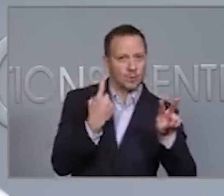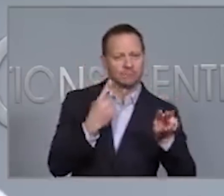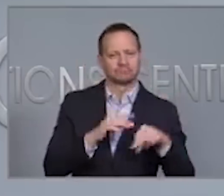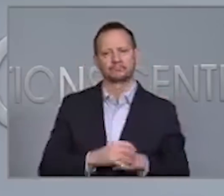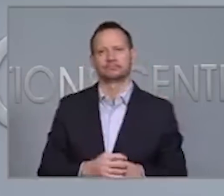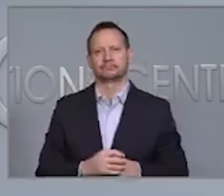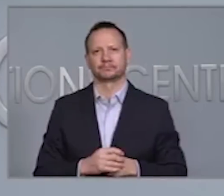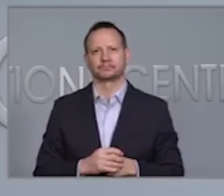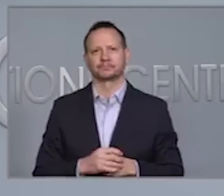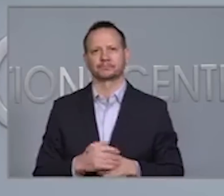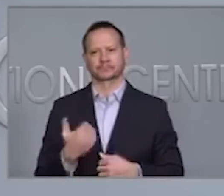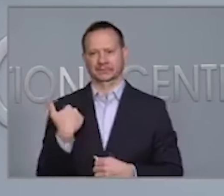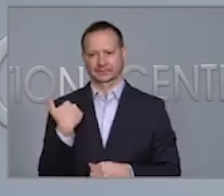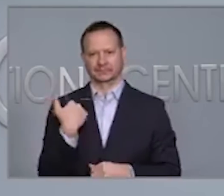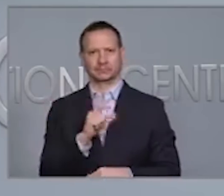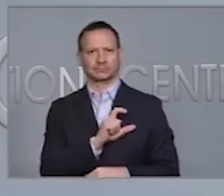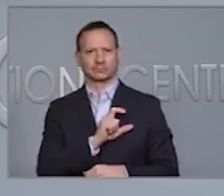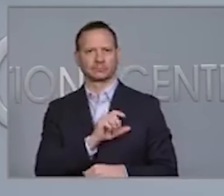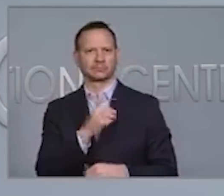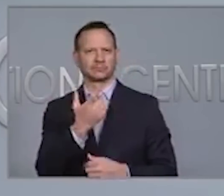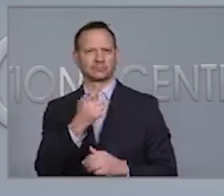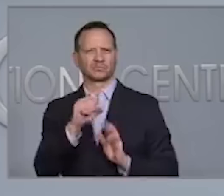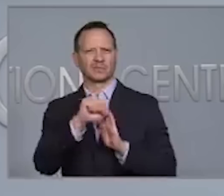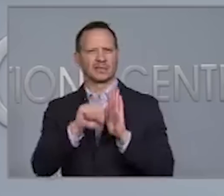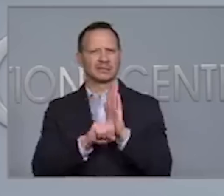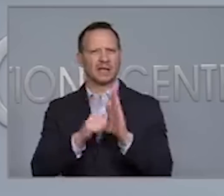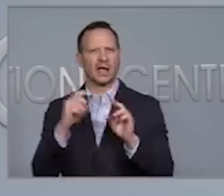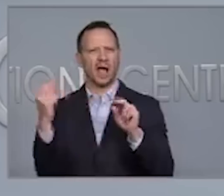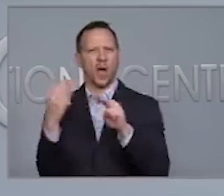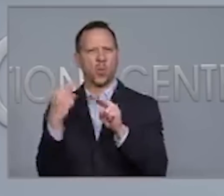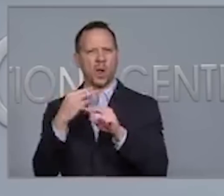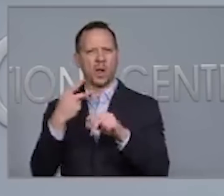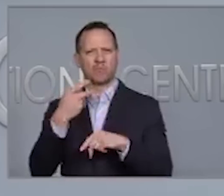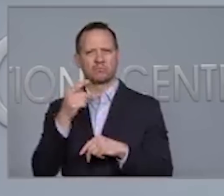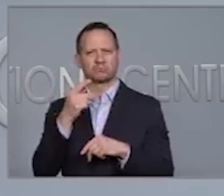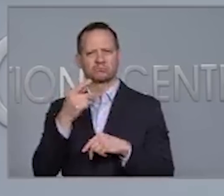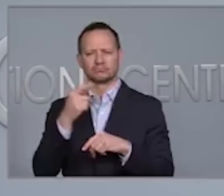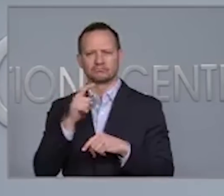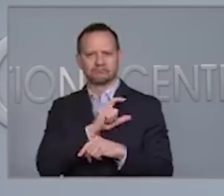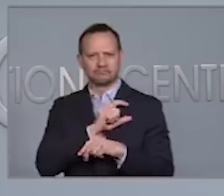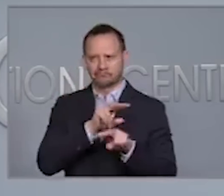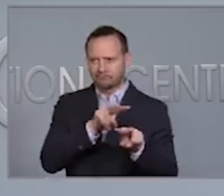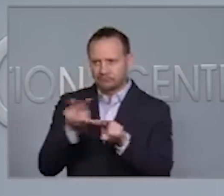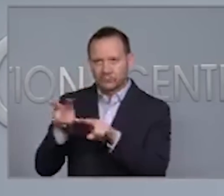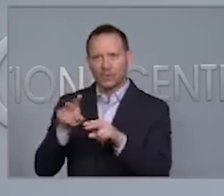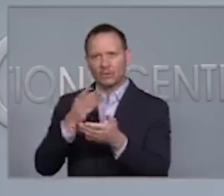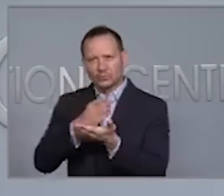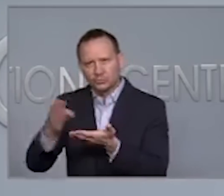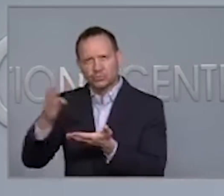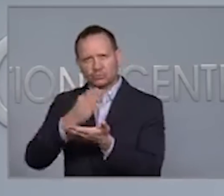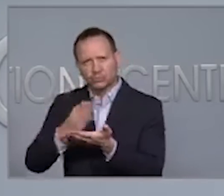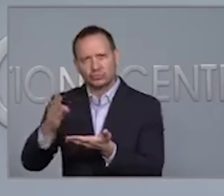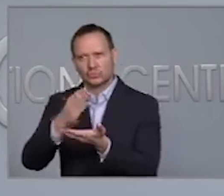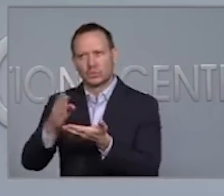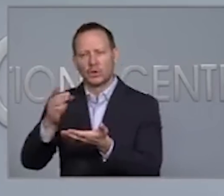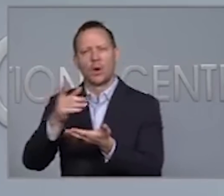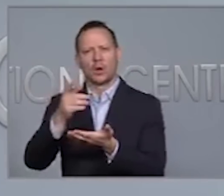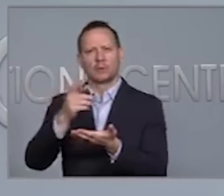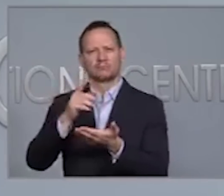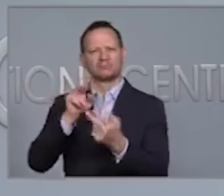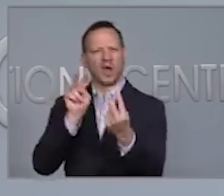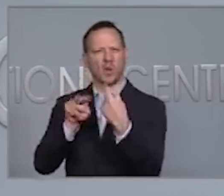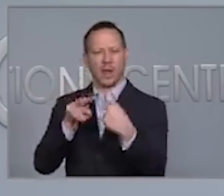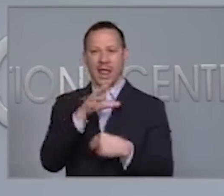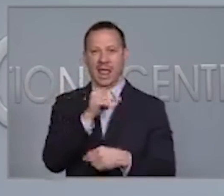Patrol has spent the past 24 hours clearing our highways of 273 abandoned cars on